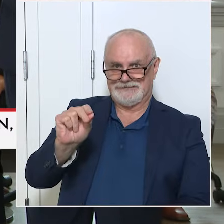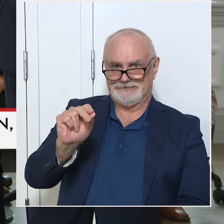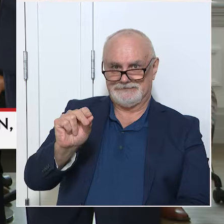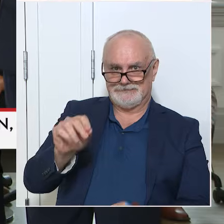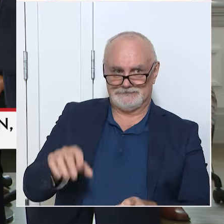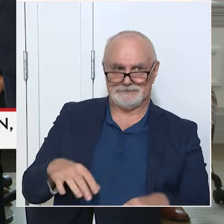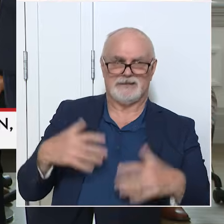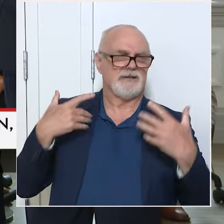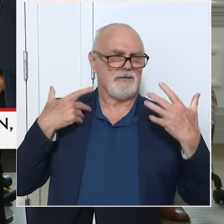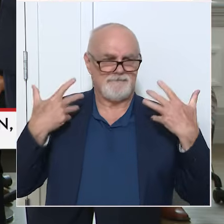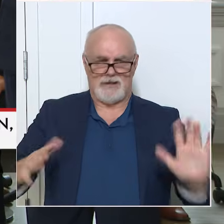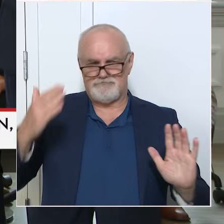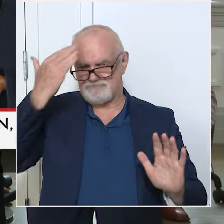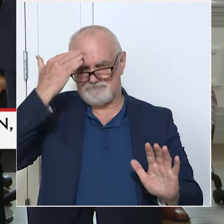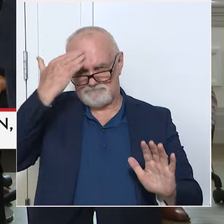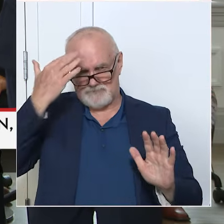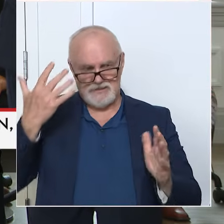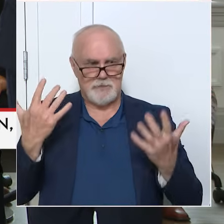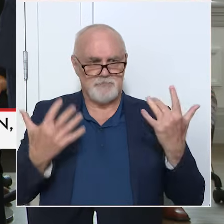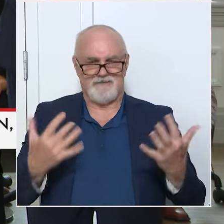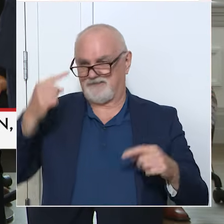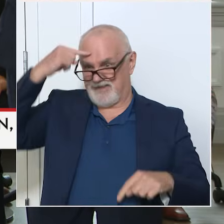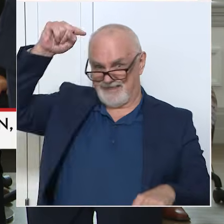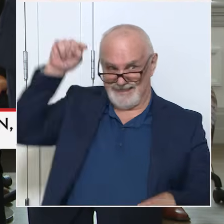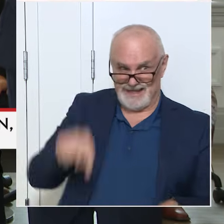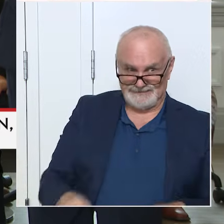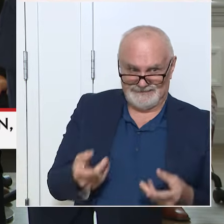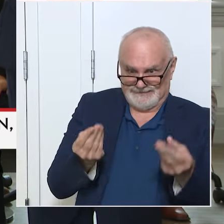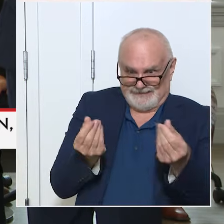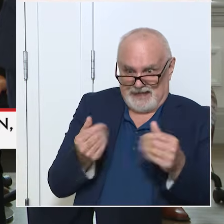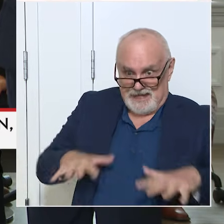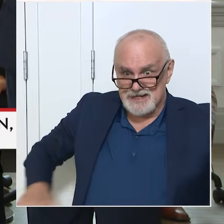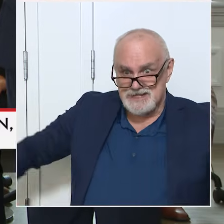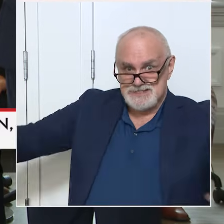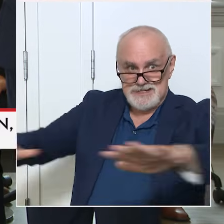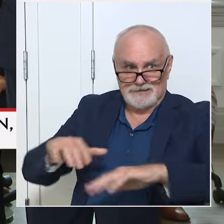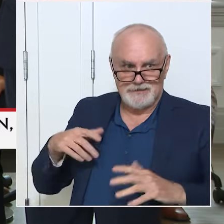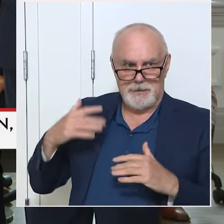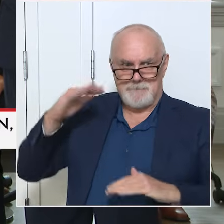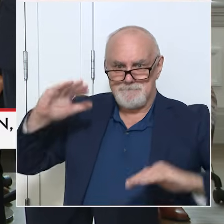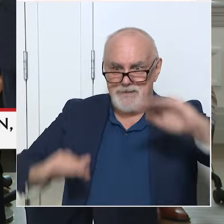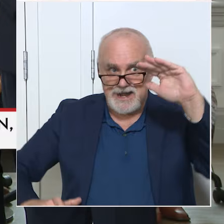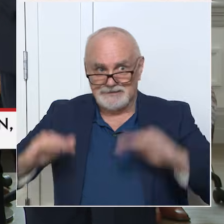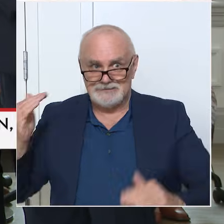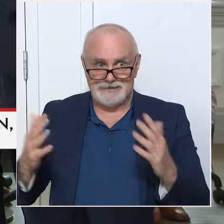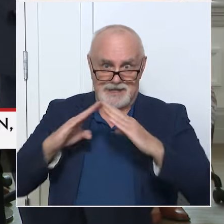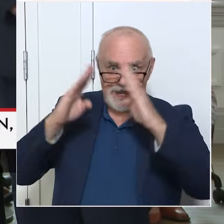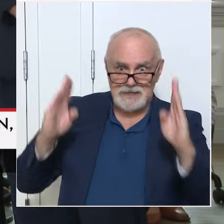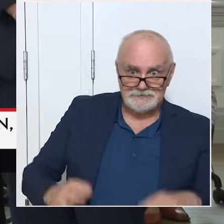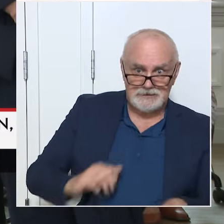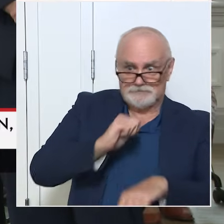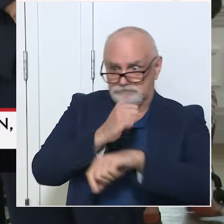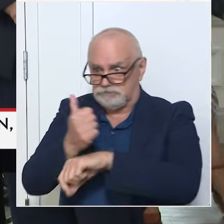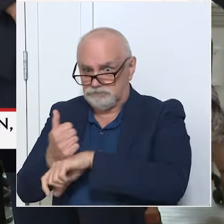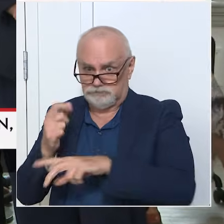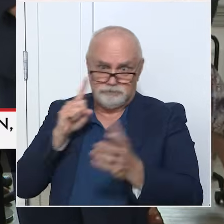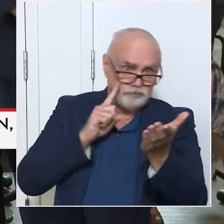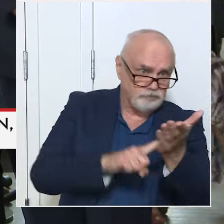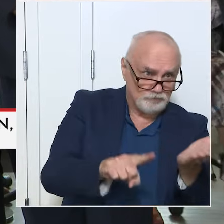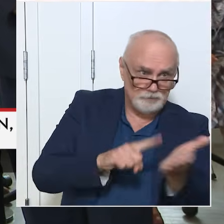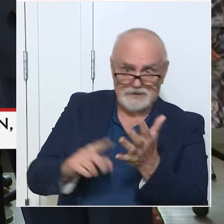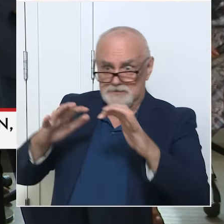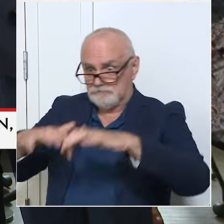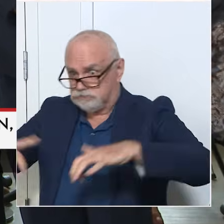that the balance of the parcels outside of the stadium district, the recreation, our sportsplex, and the parking